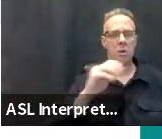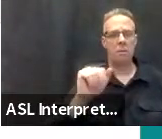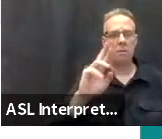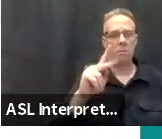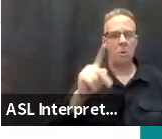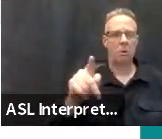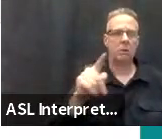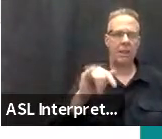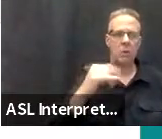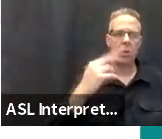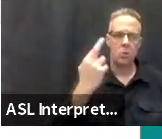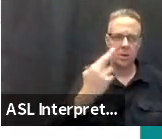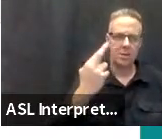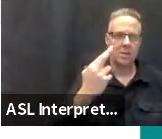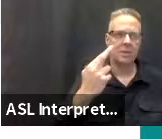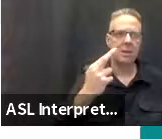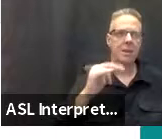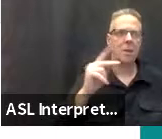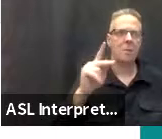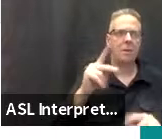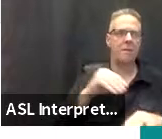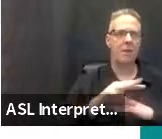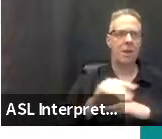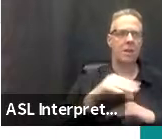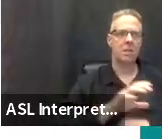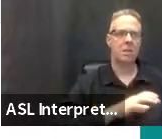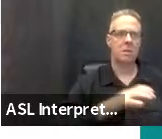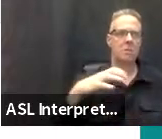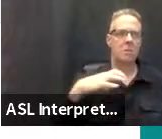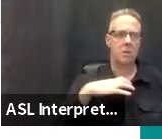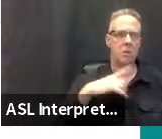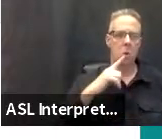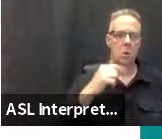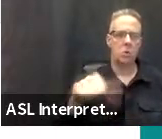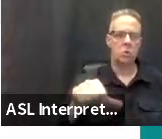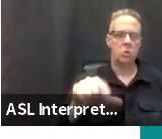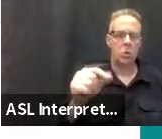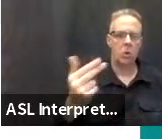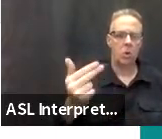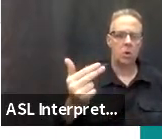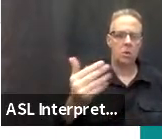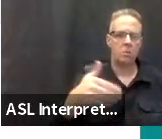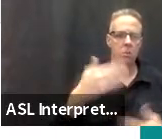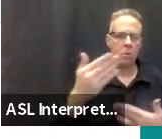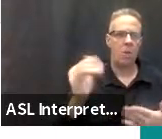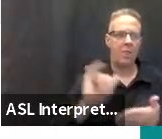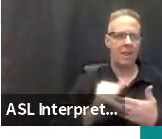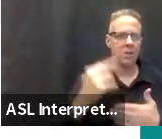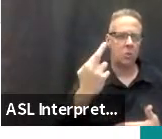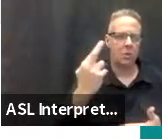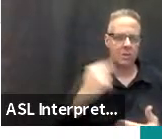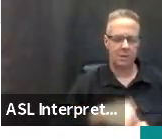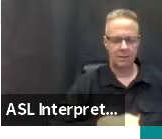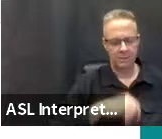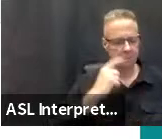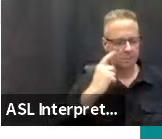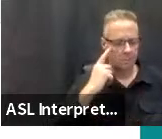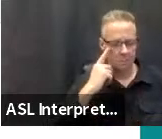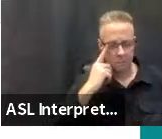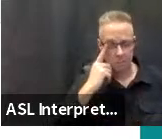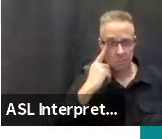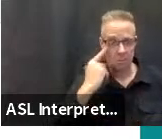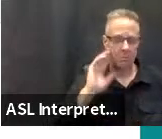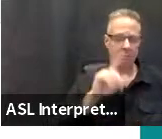are the main reasons the Pedestrian Advisory Committee rejected the 2013 proposal. And then I'll pass it on